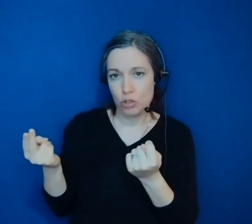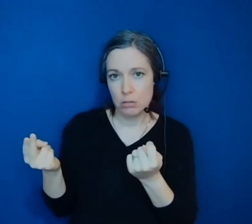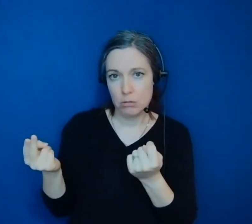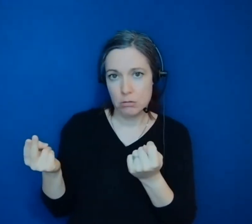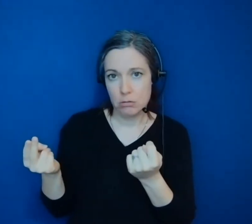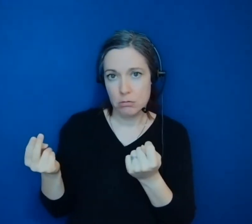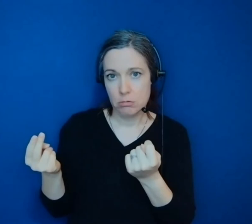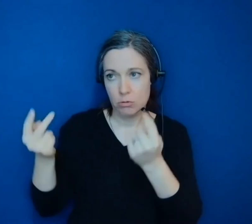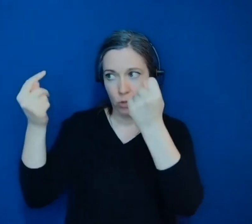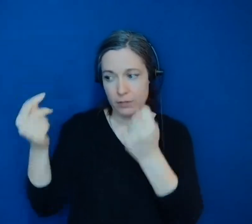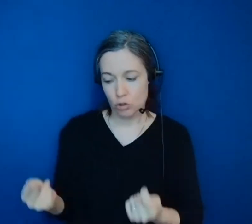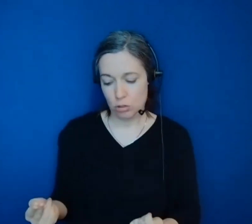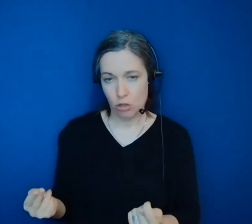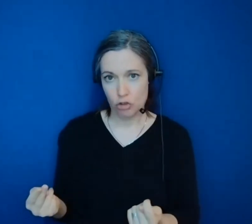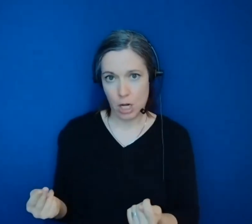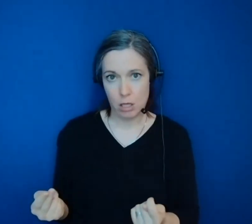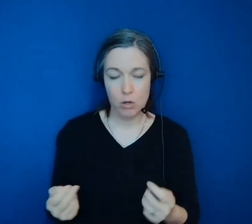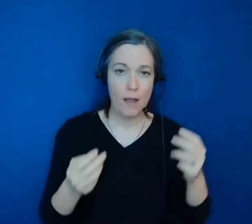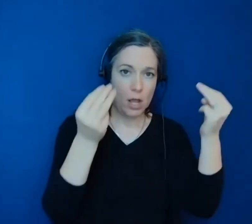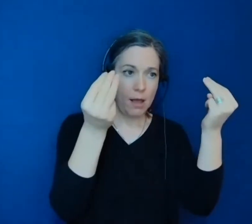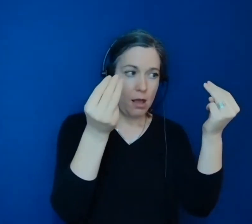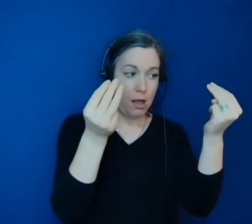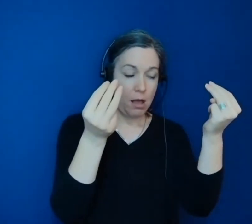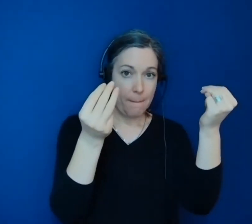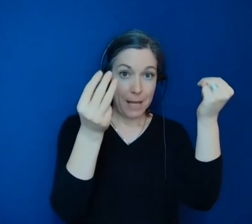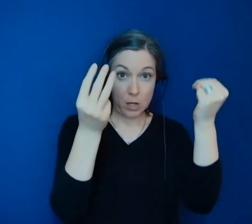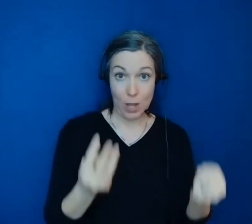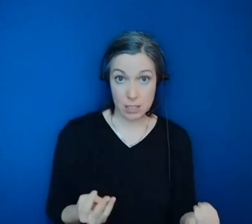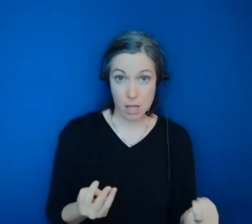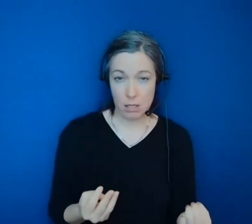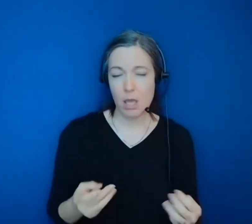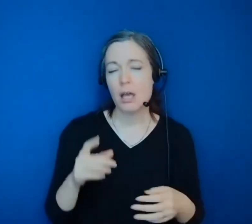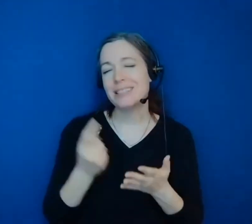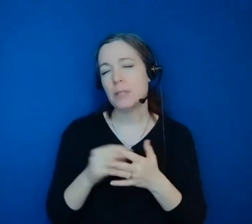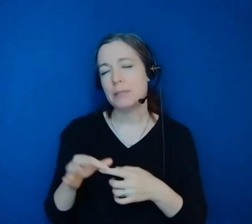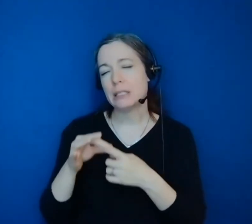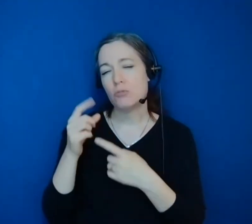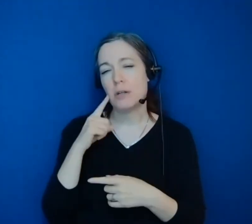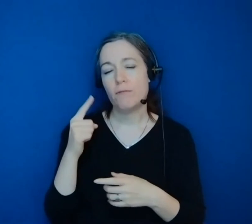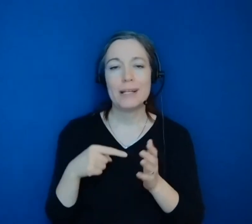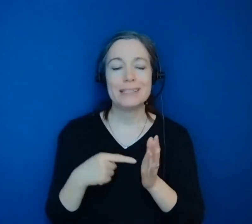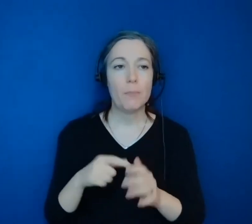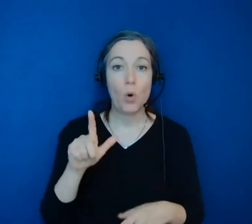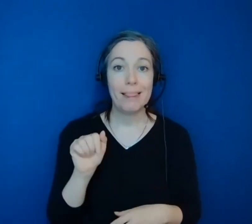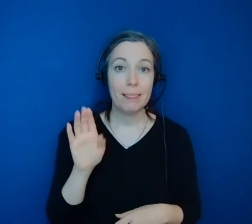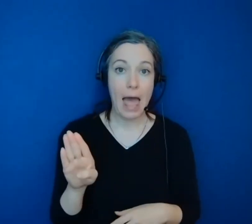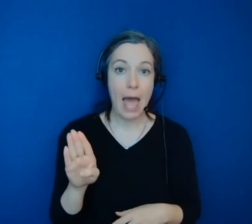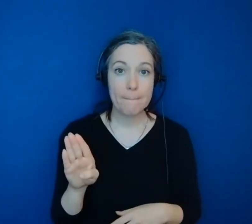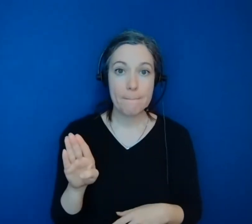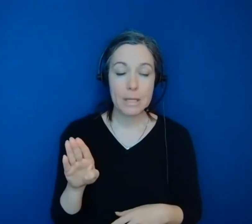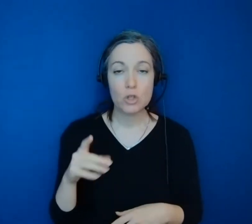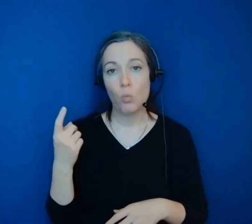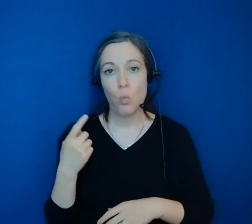have labs or a longer class you might just have it for one day for three hours instead of an hour and half for two different days, but there aren't a lot of